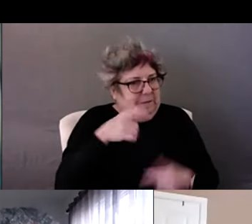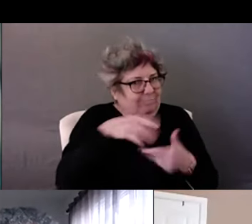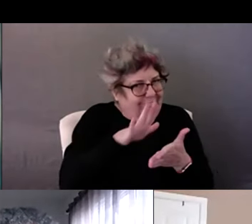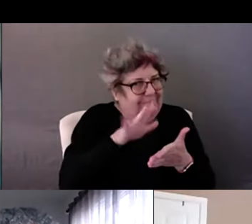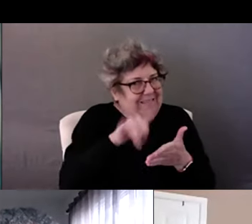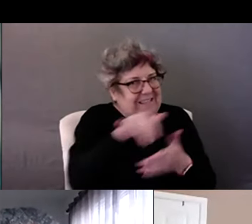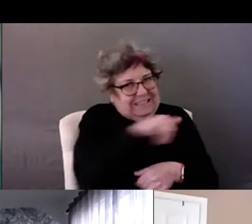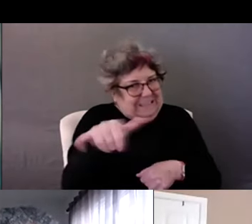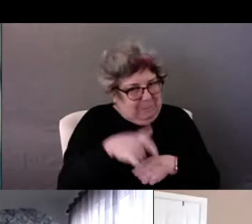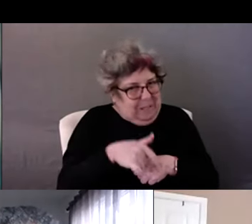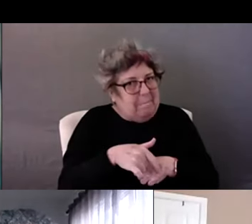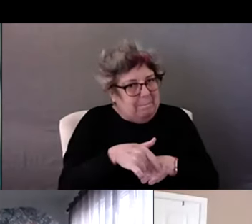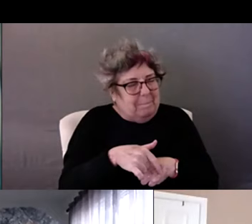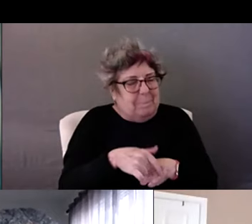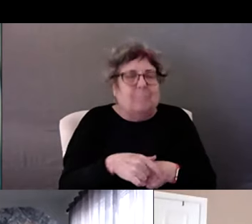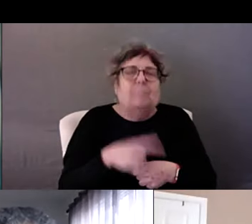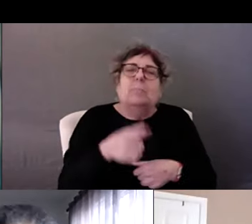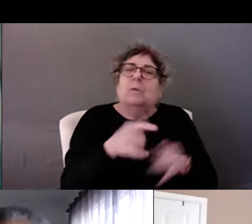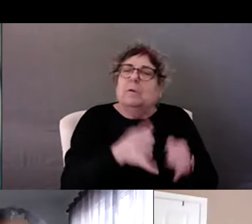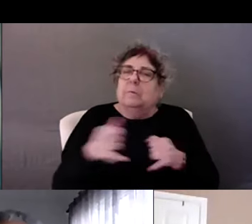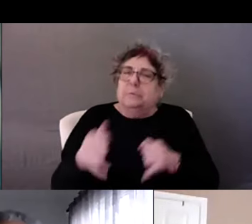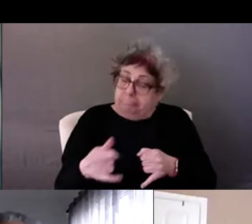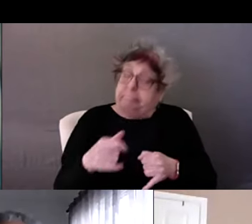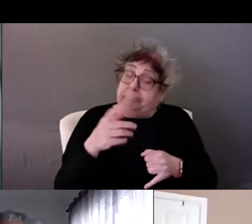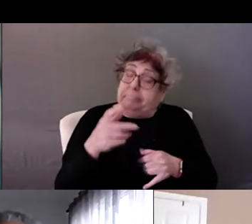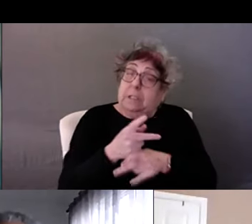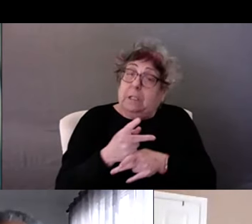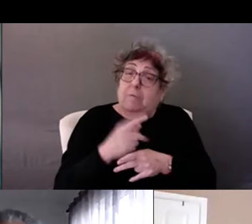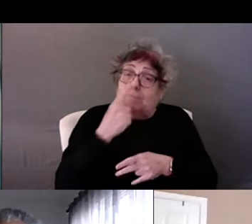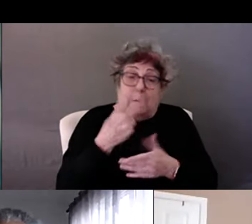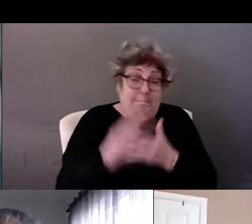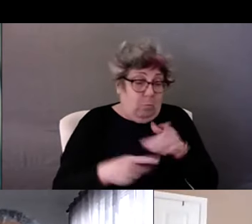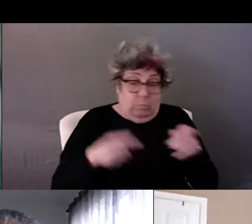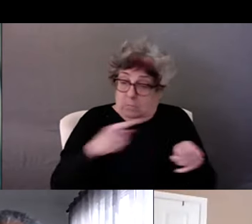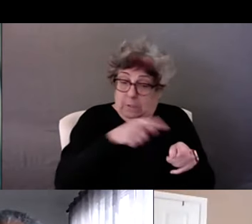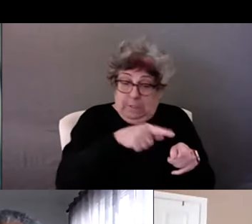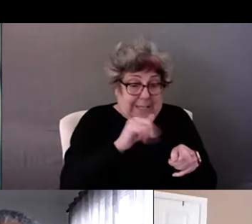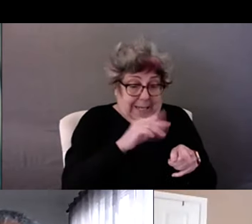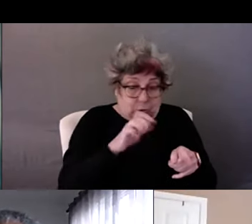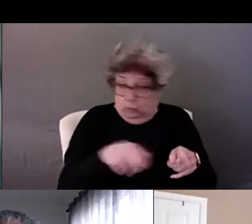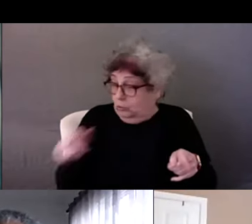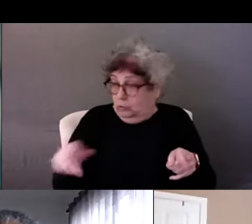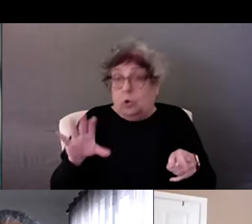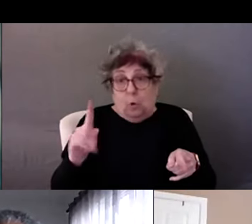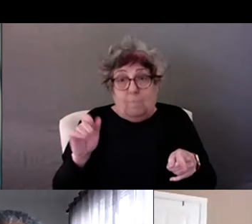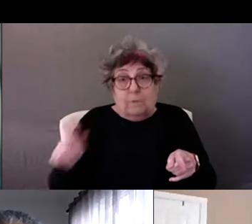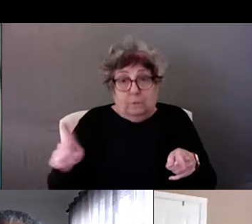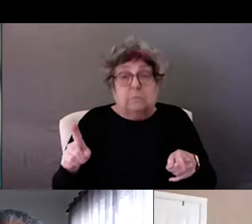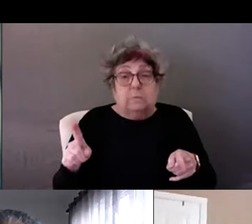going to need care both for their cancer and their COVID, but we, you know, you can't ignore COVID either. So we think those individuals that